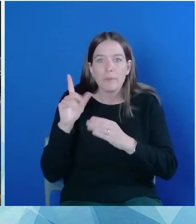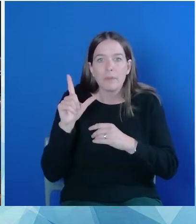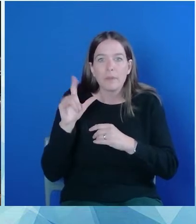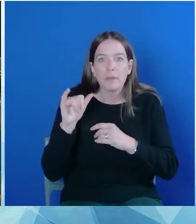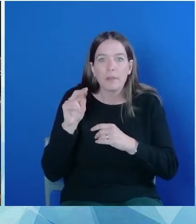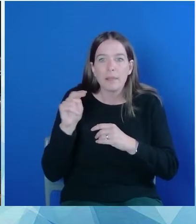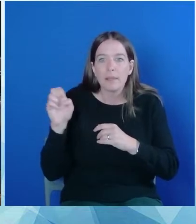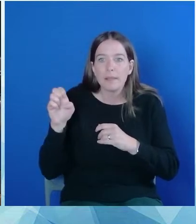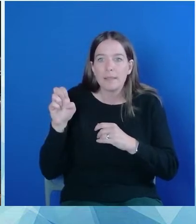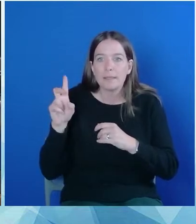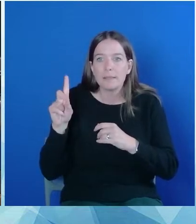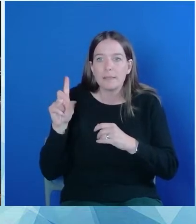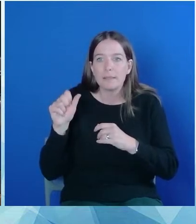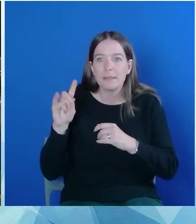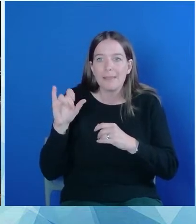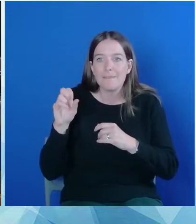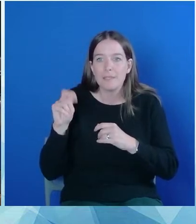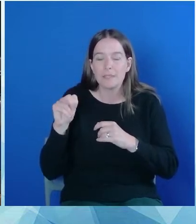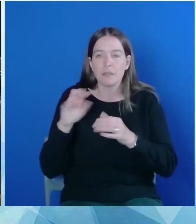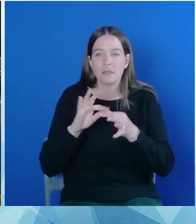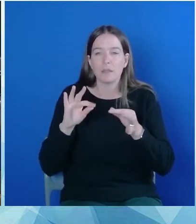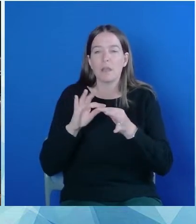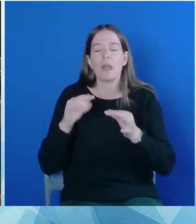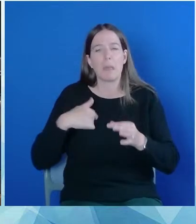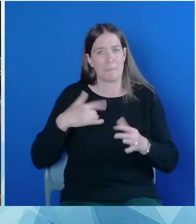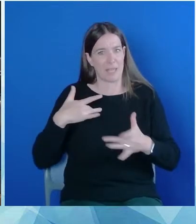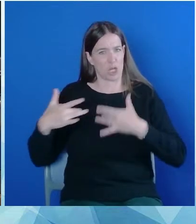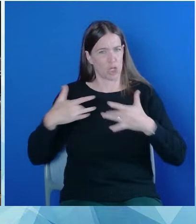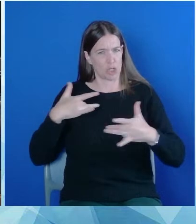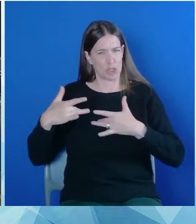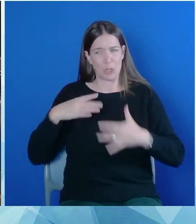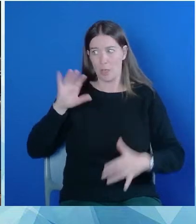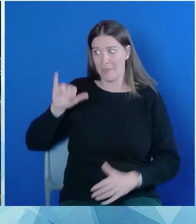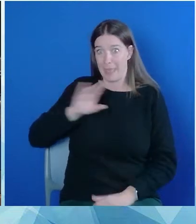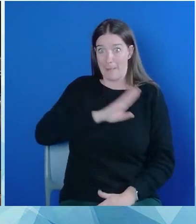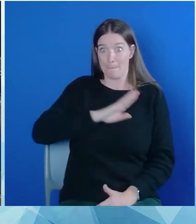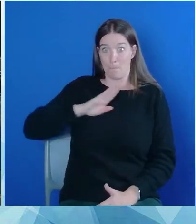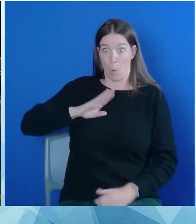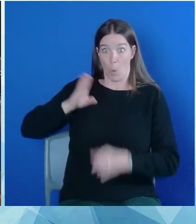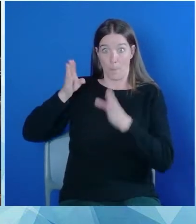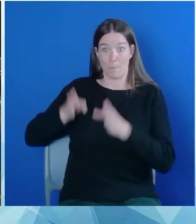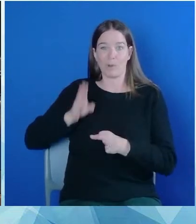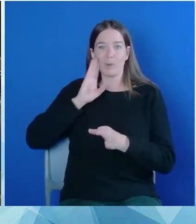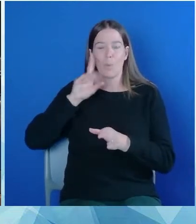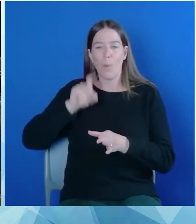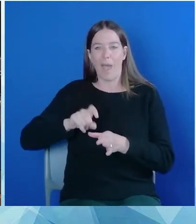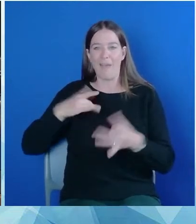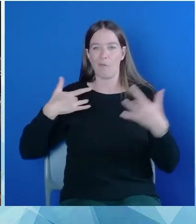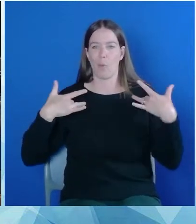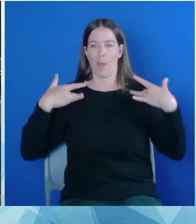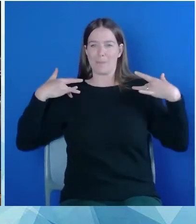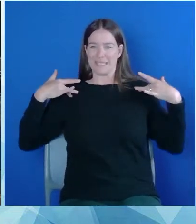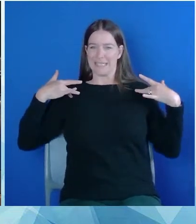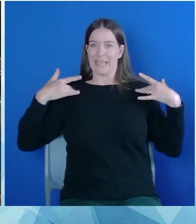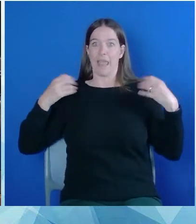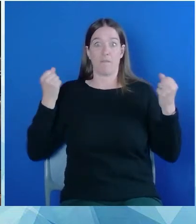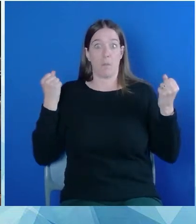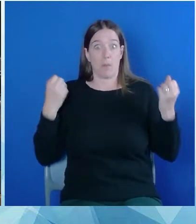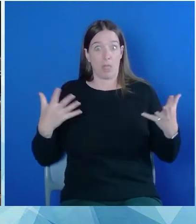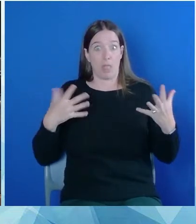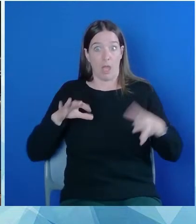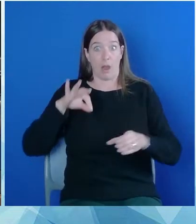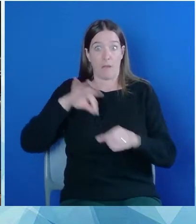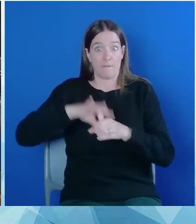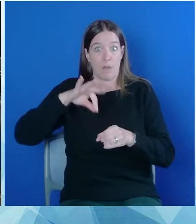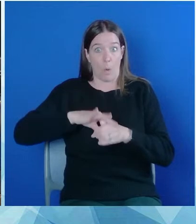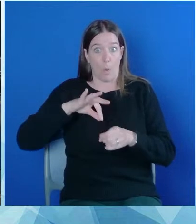that board member would have to abstain from a lot of the voting that had to do with staff, and that